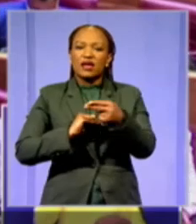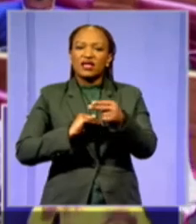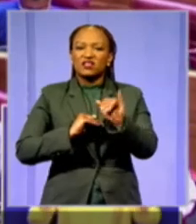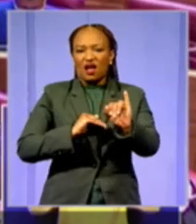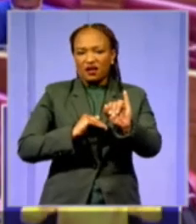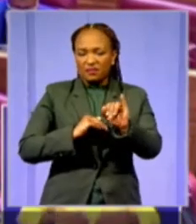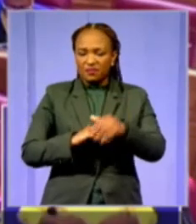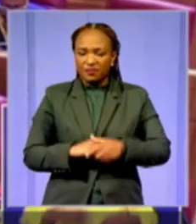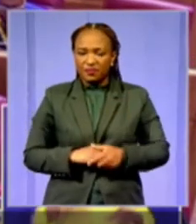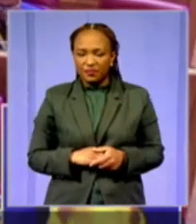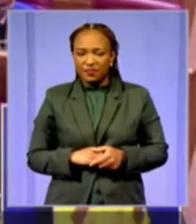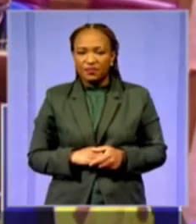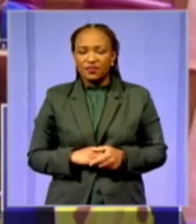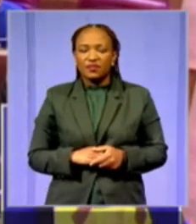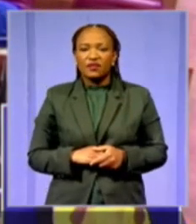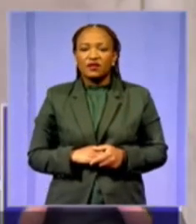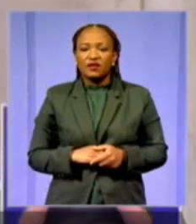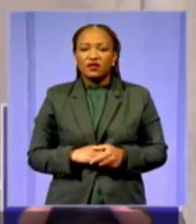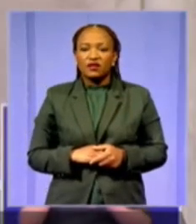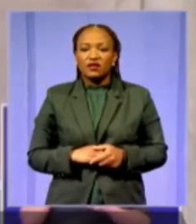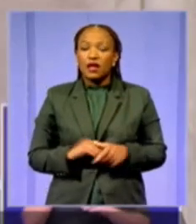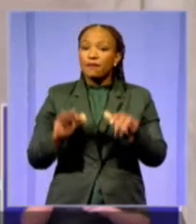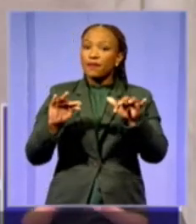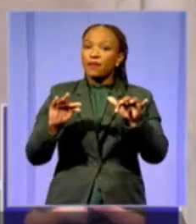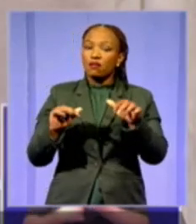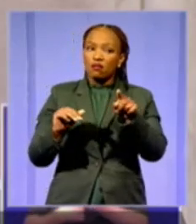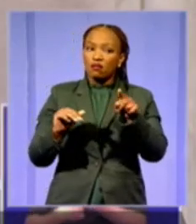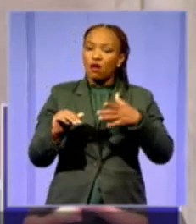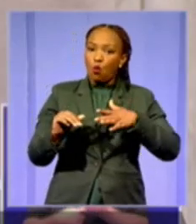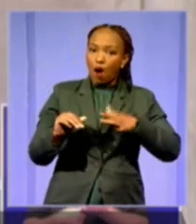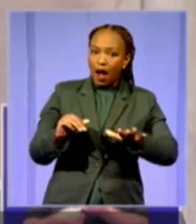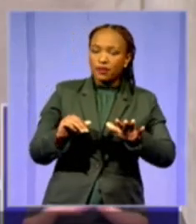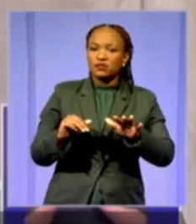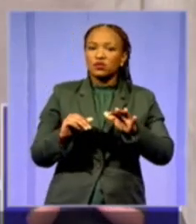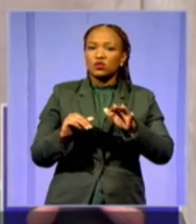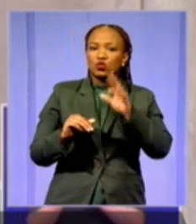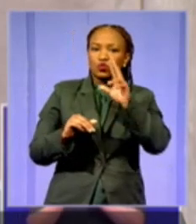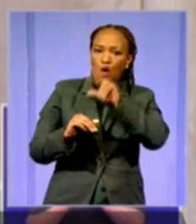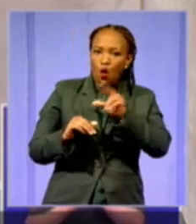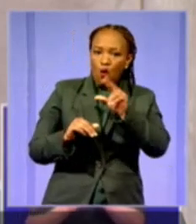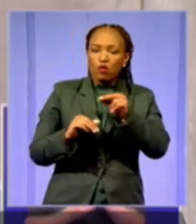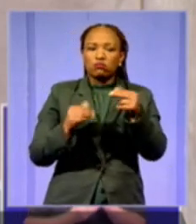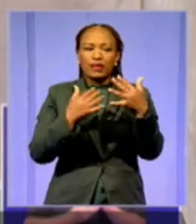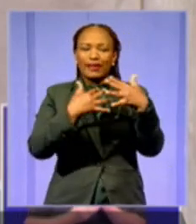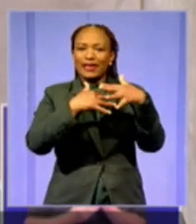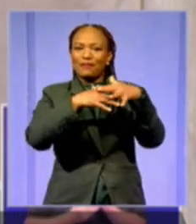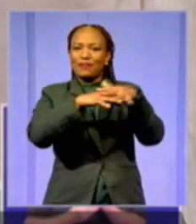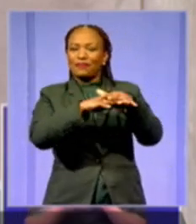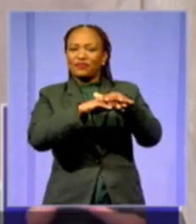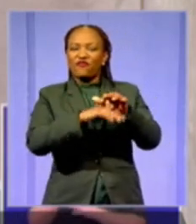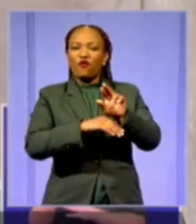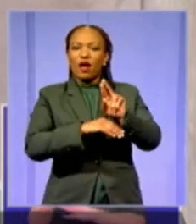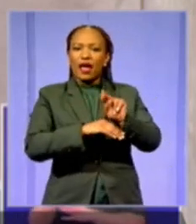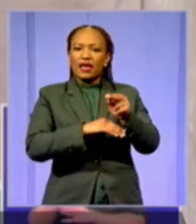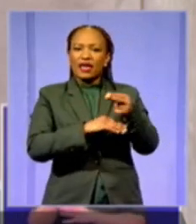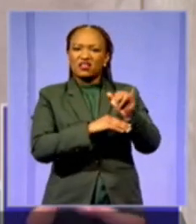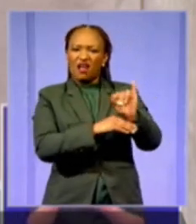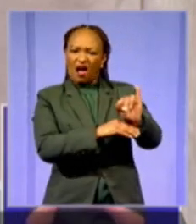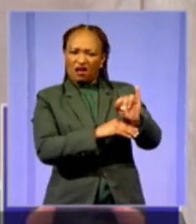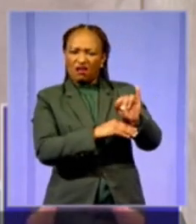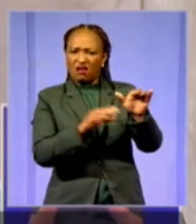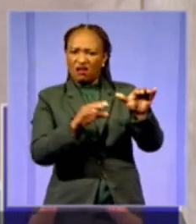who still want to talk about the implementation of the NHI.